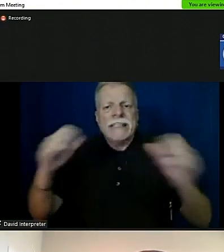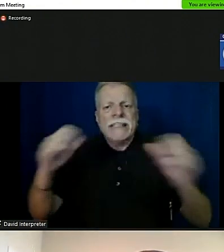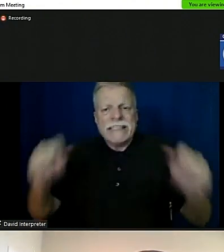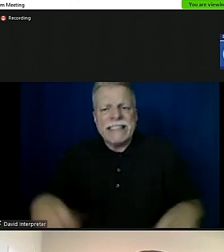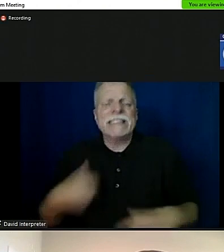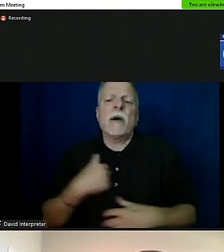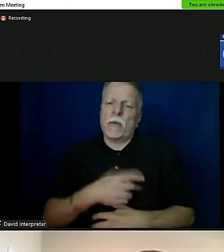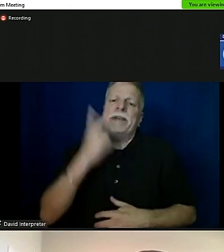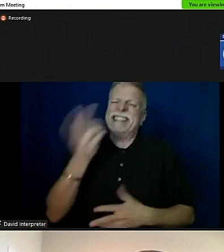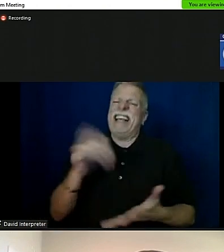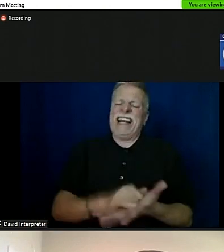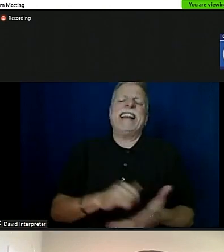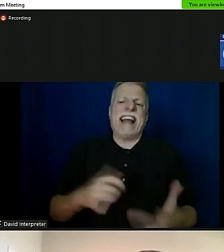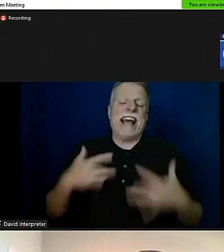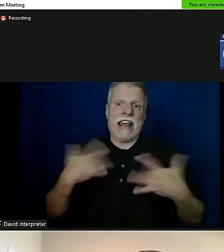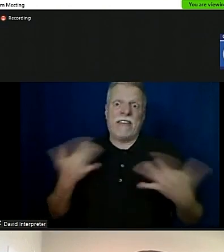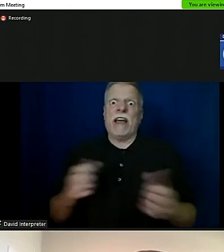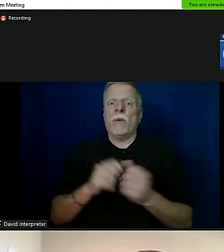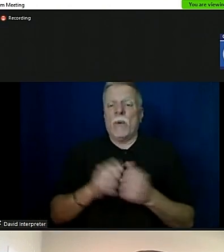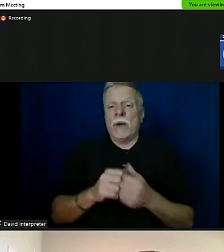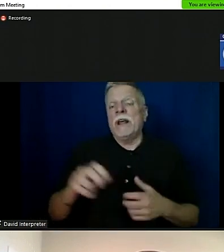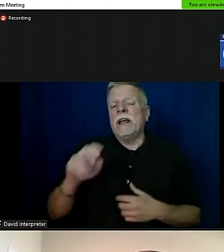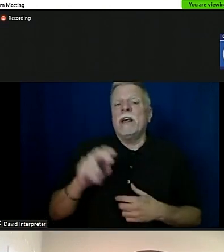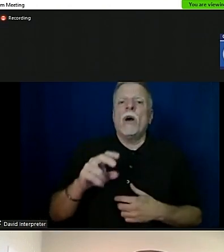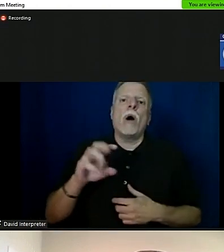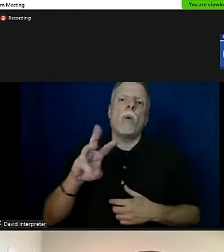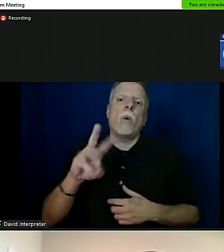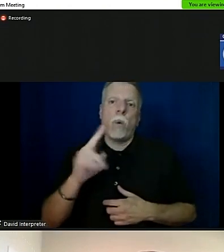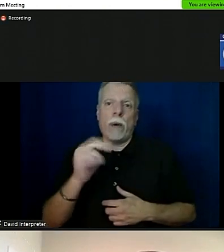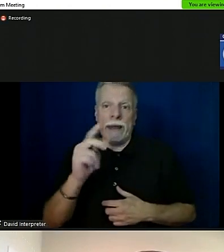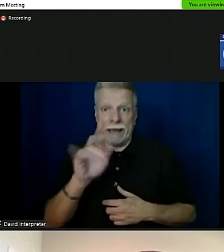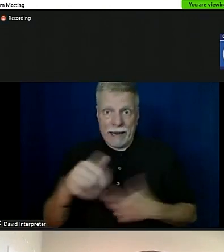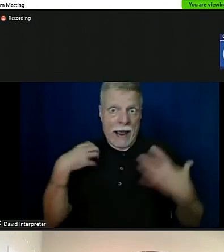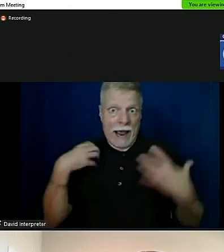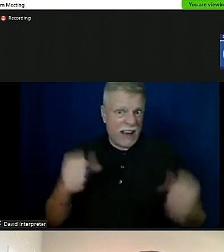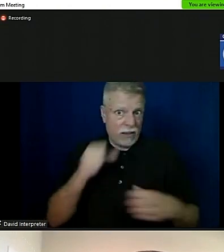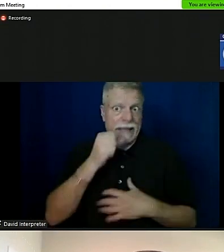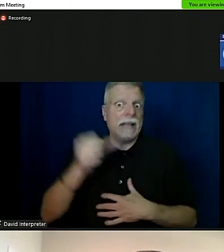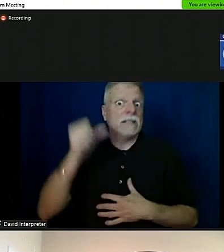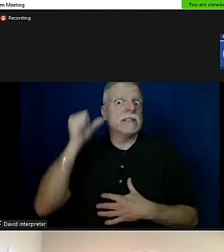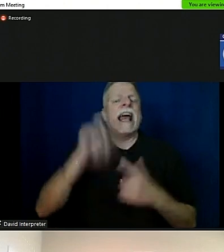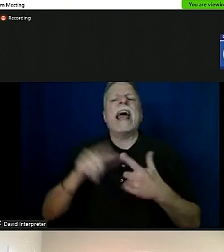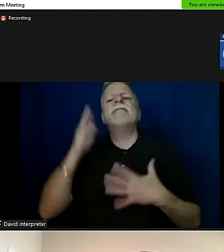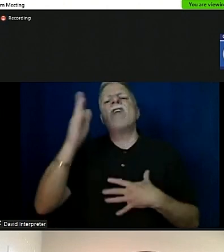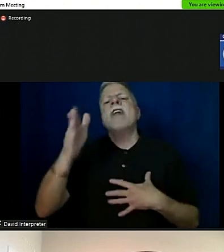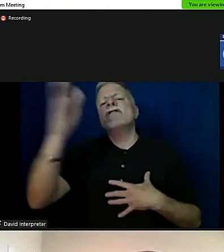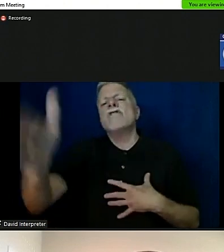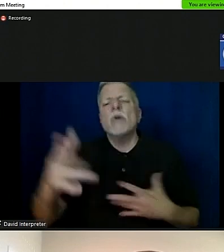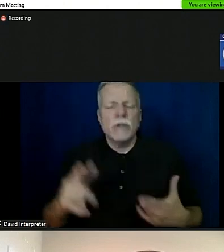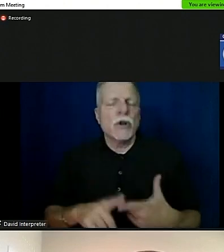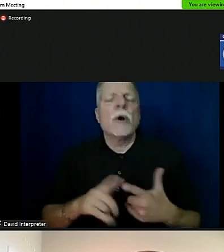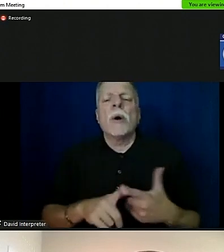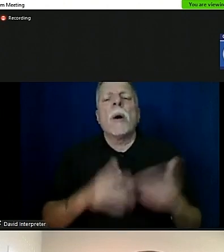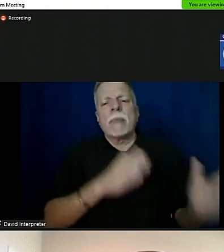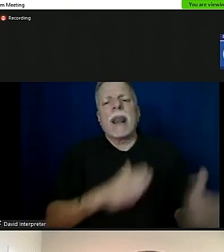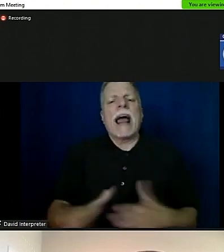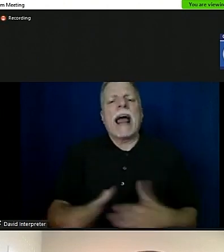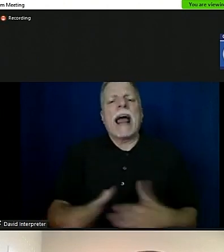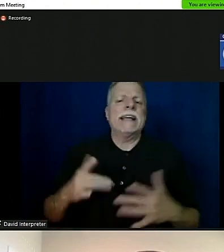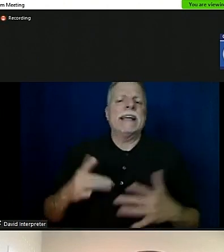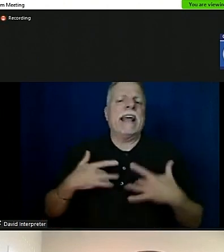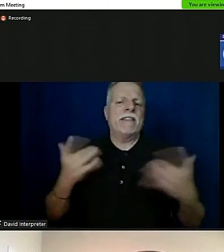our event with UC Health yesterday. In the future planned events with UC Health, we have other healthcare systems, we have